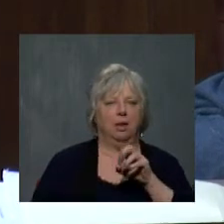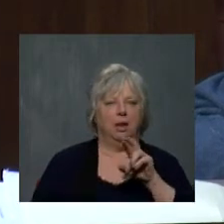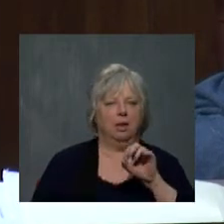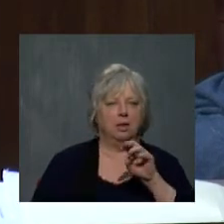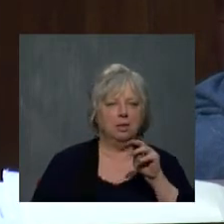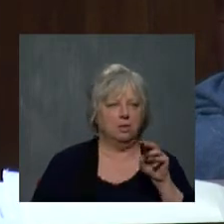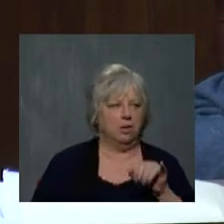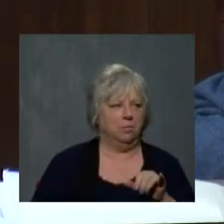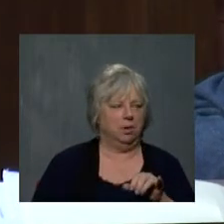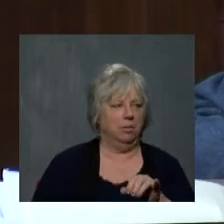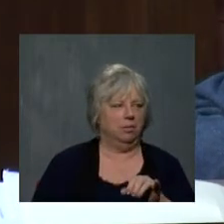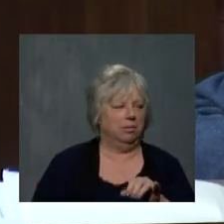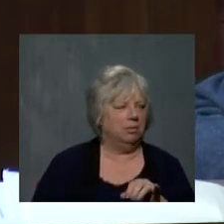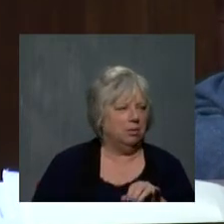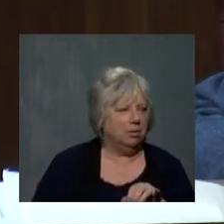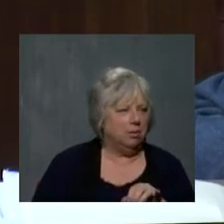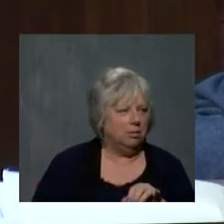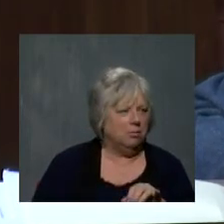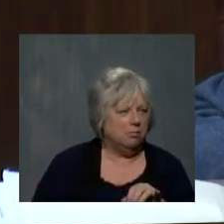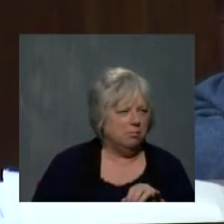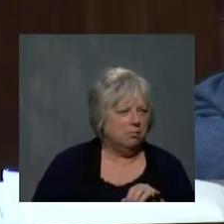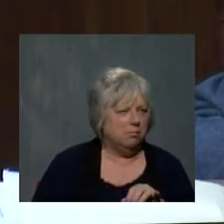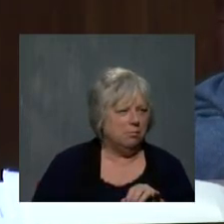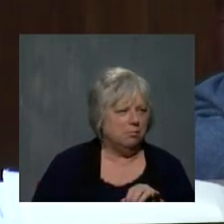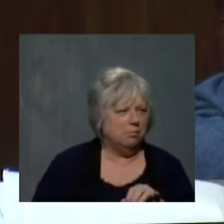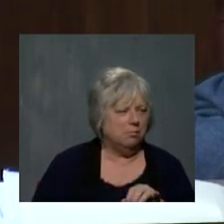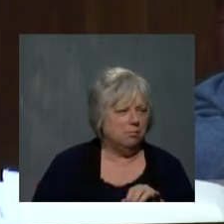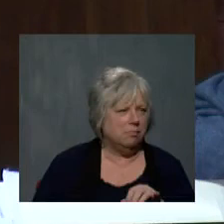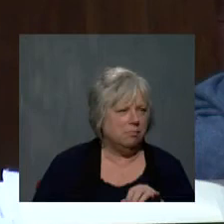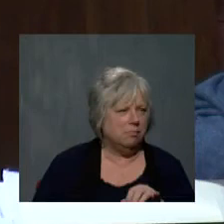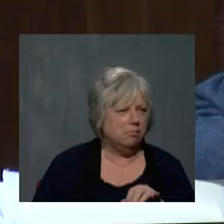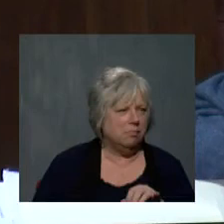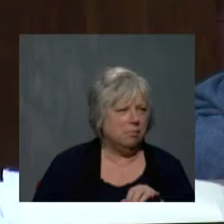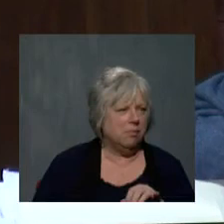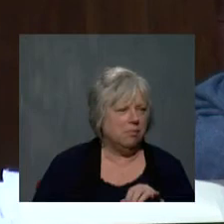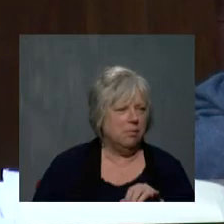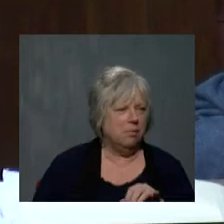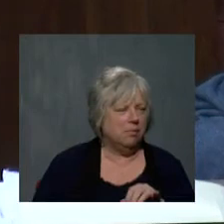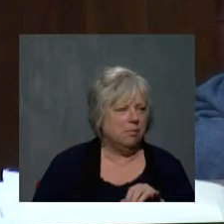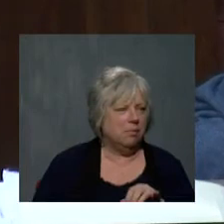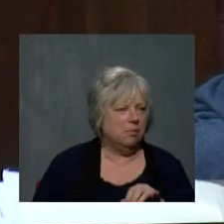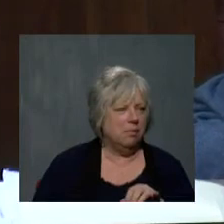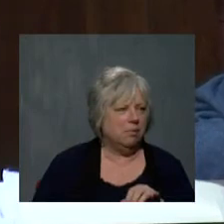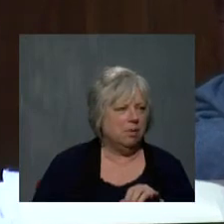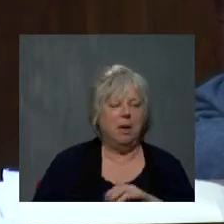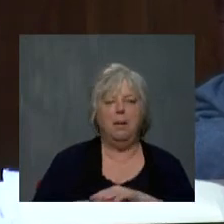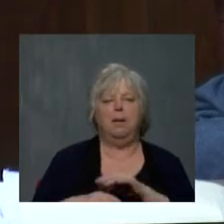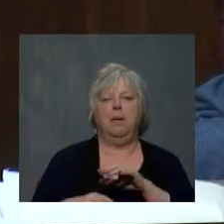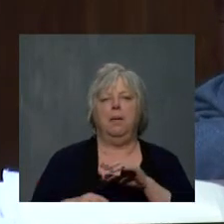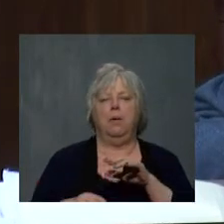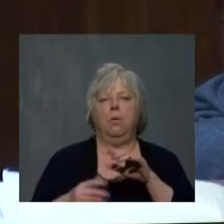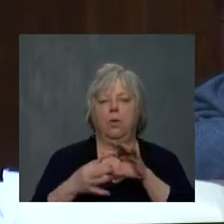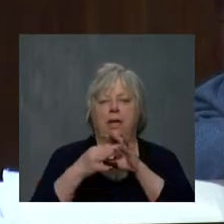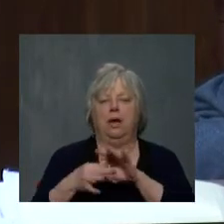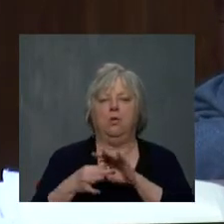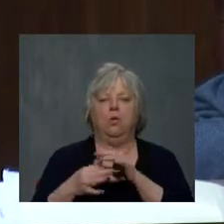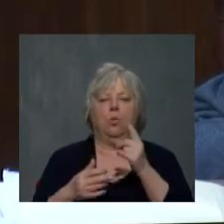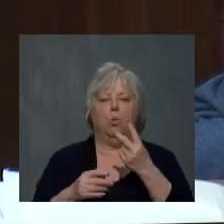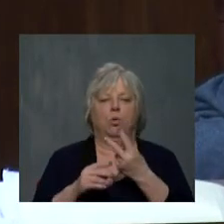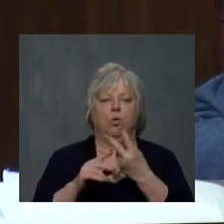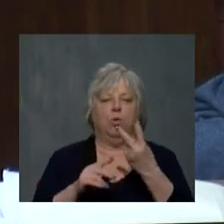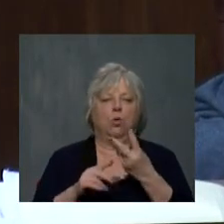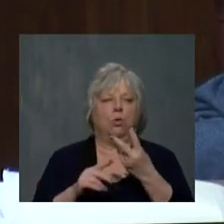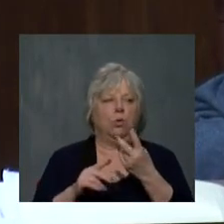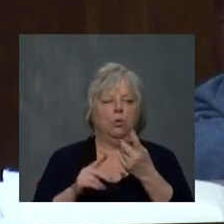With Jeremy. Yeah, it had to do with what the two directors were speaking about. Mr. Collins. Is any of this Ward